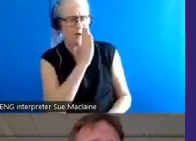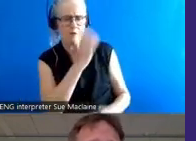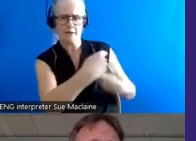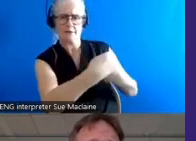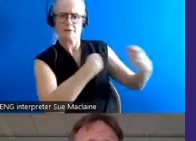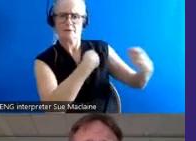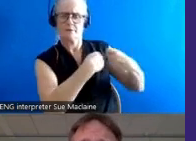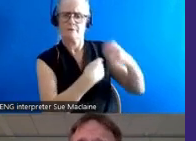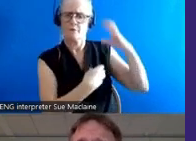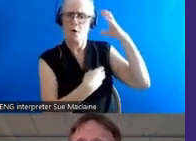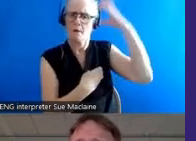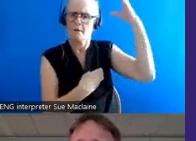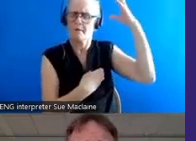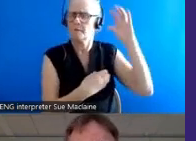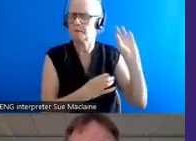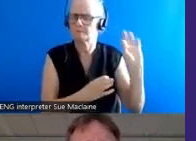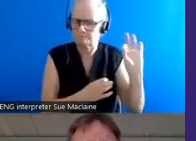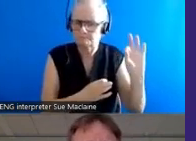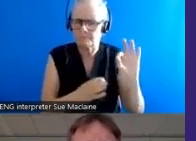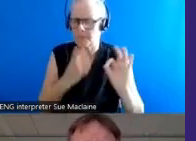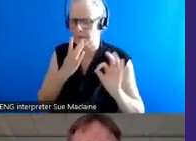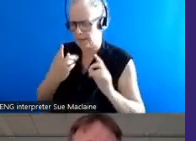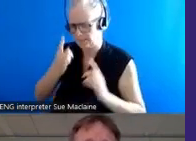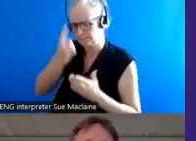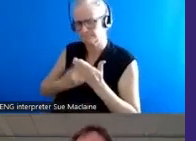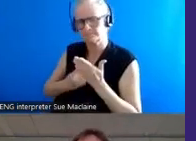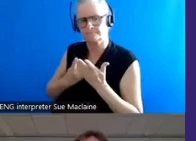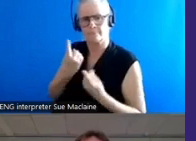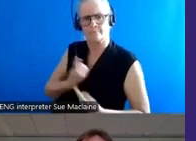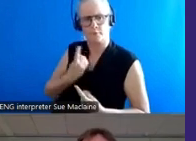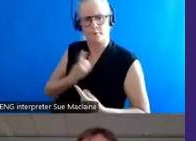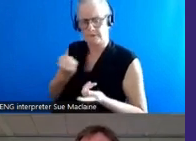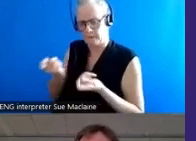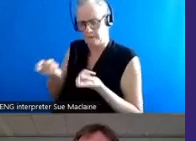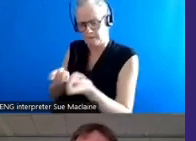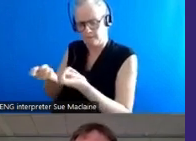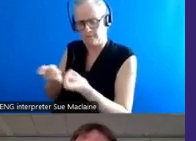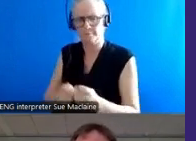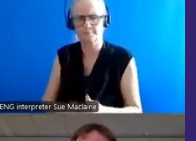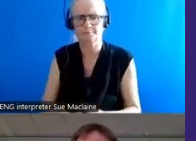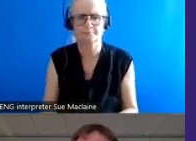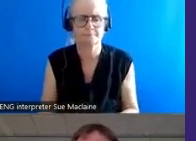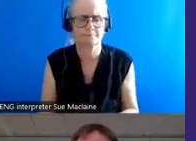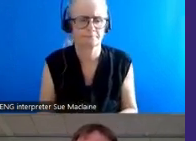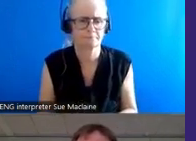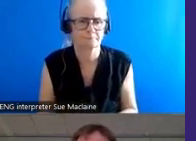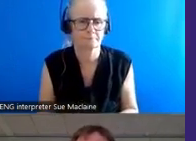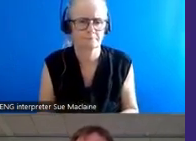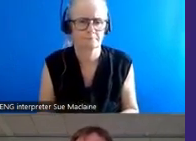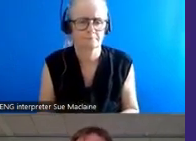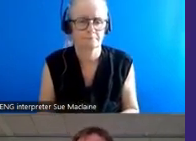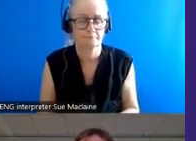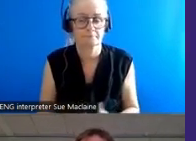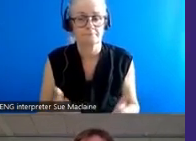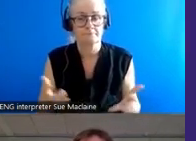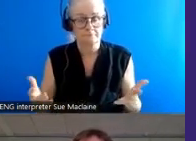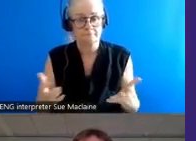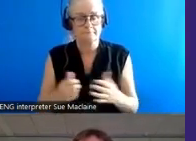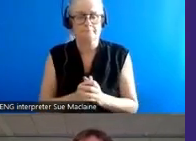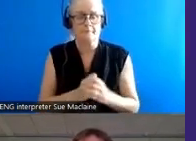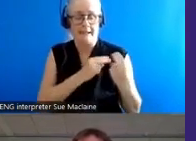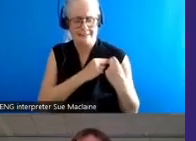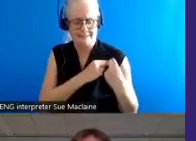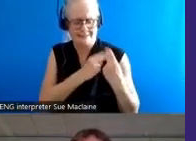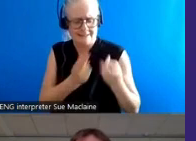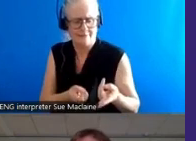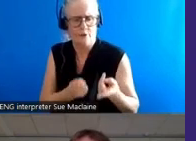in England like it's something new, but we are 25 years in, quarter of a century of devolution in England with the London Mayor, and the